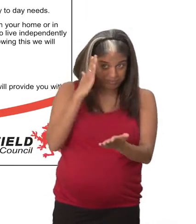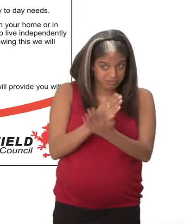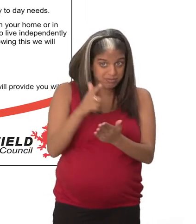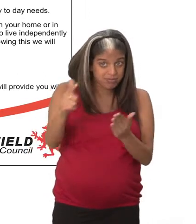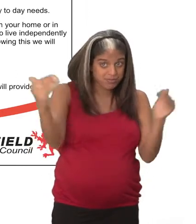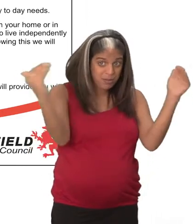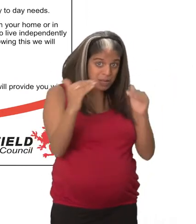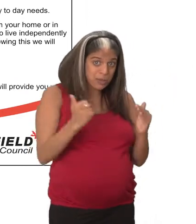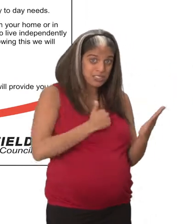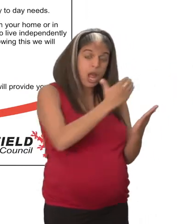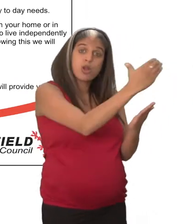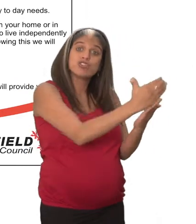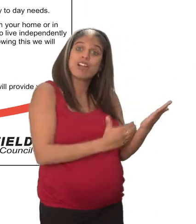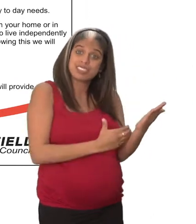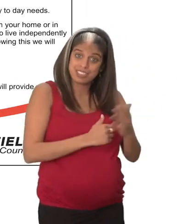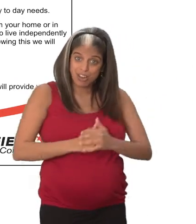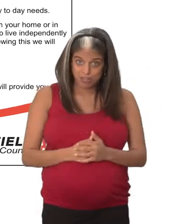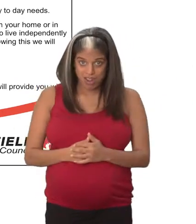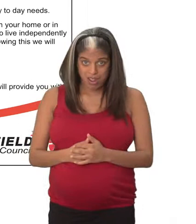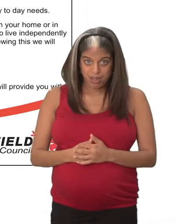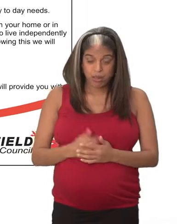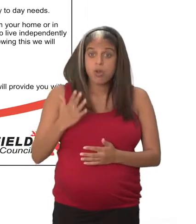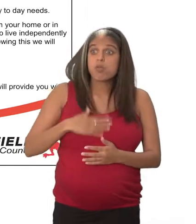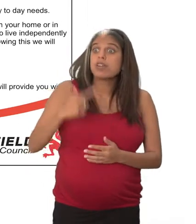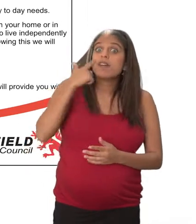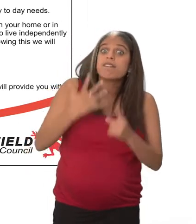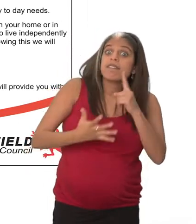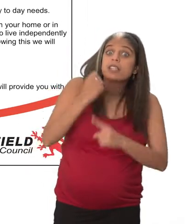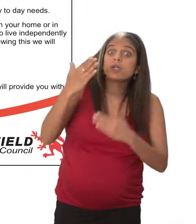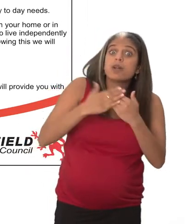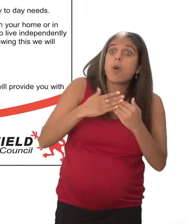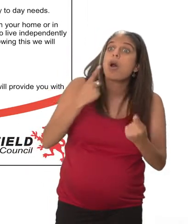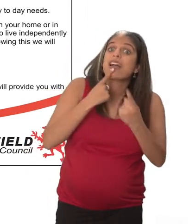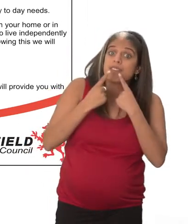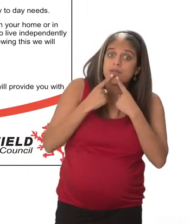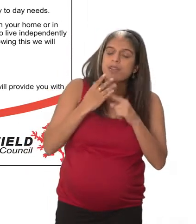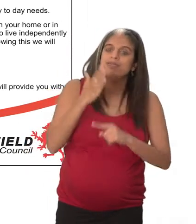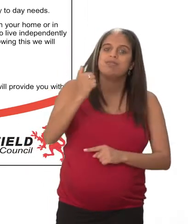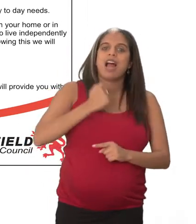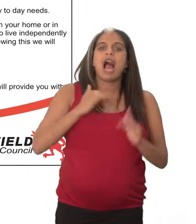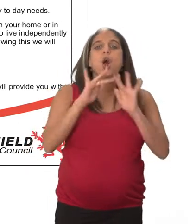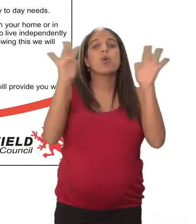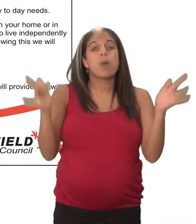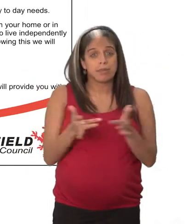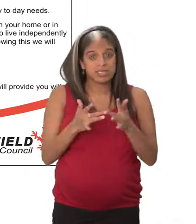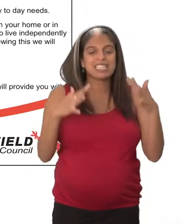qualify under the Council's eligibility criteria. Please visit our website